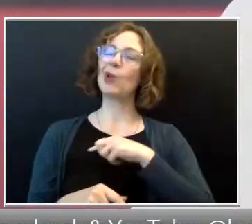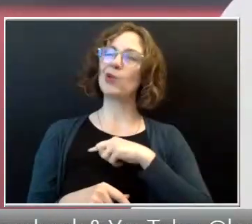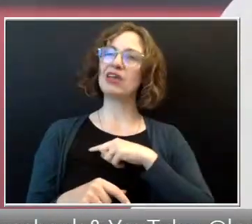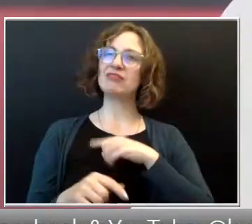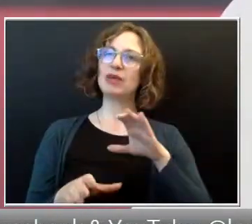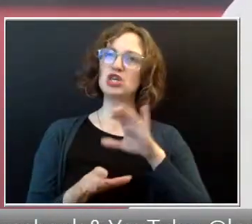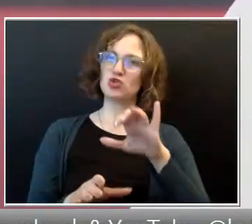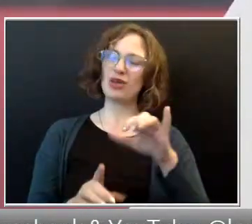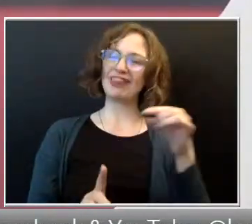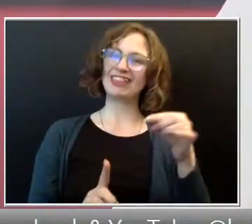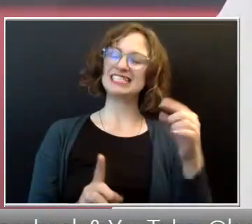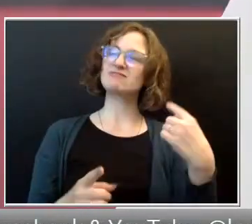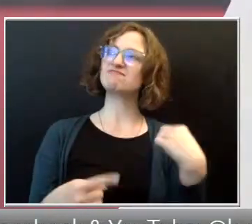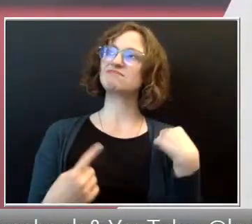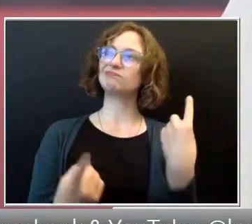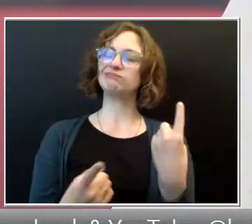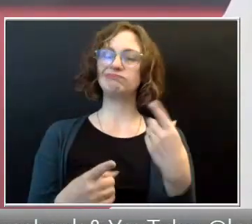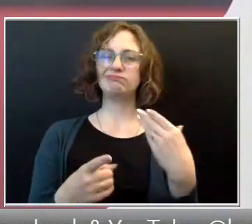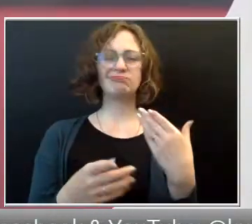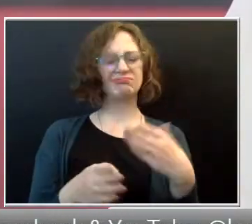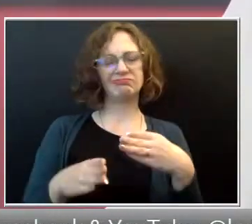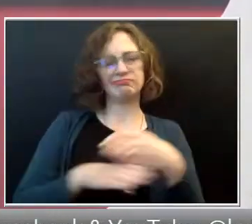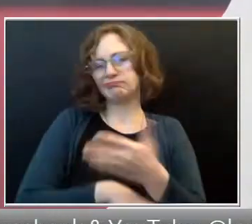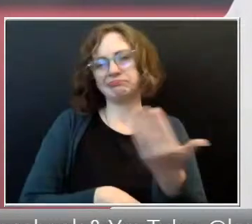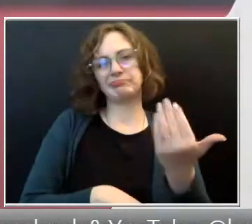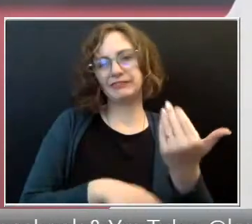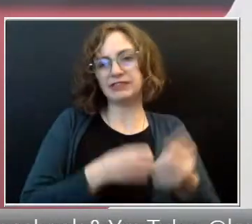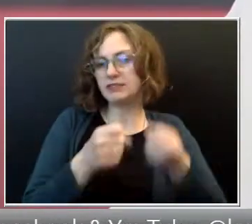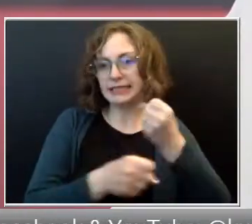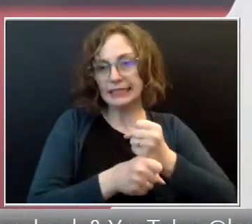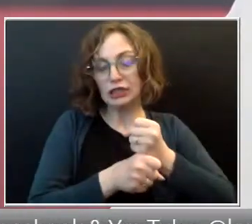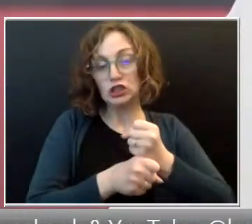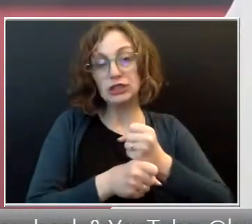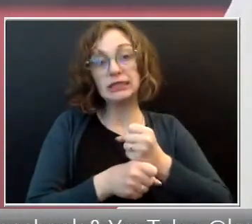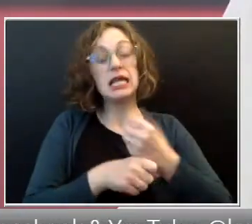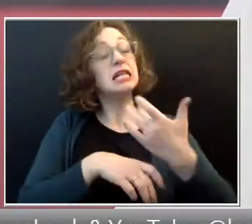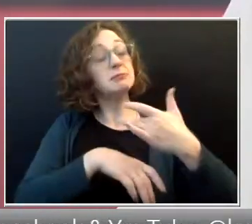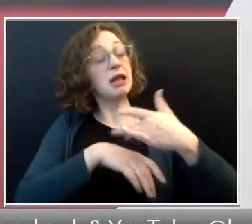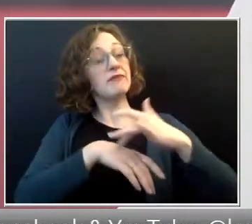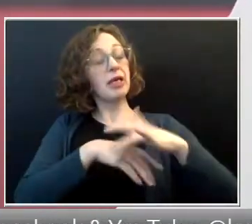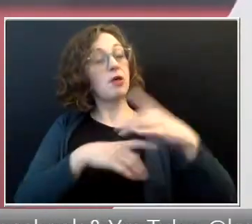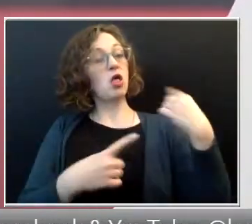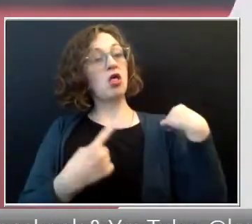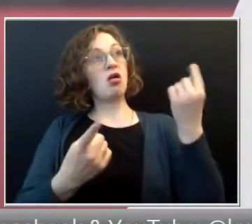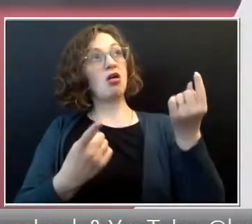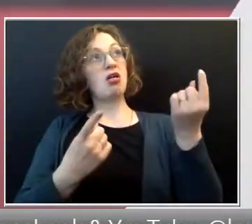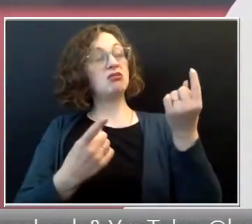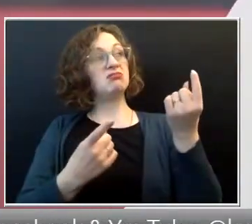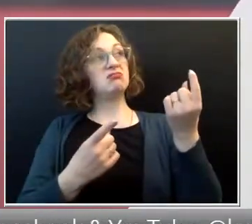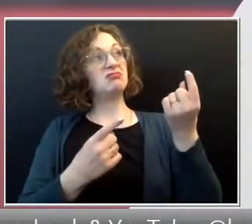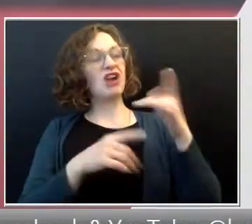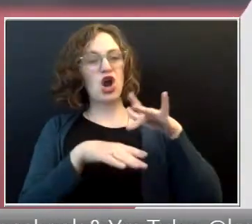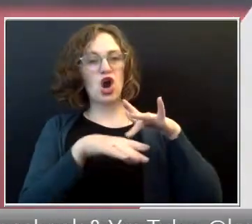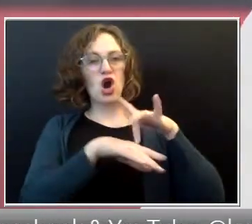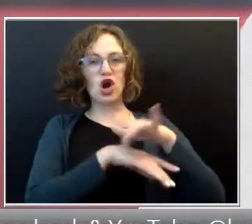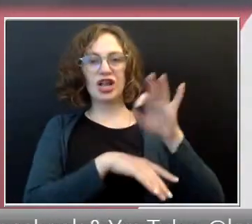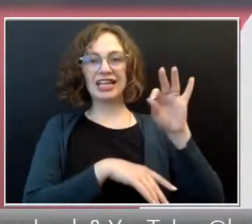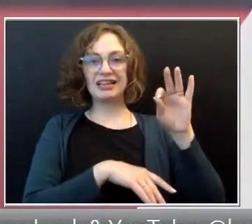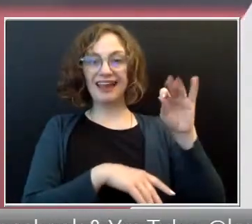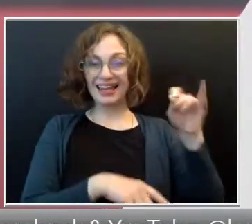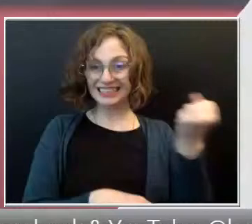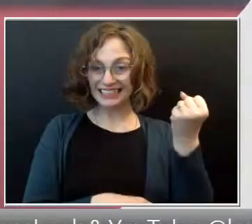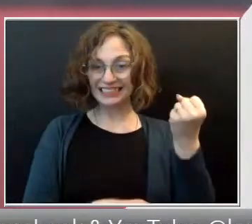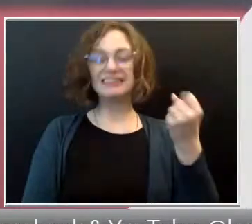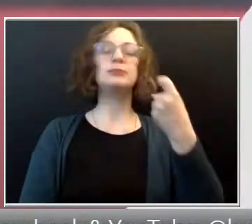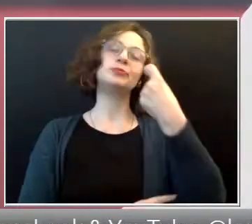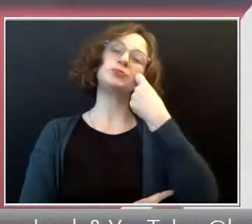15 plus years. I mean, it's been around since the early 90s, but I would say in the last 10 to 12 years we've